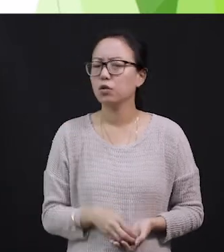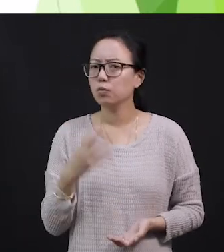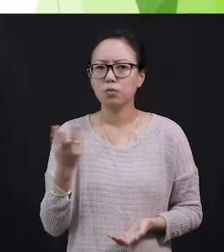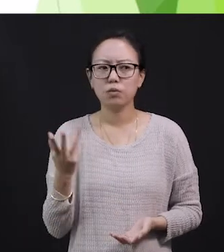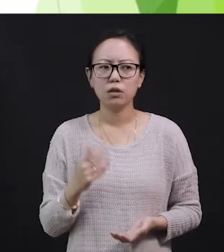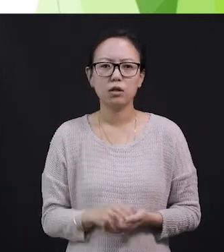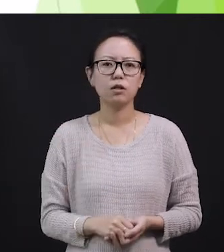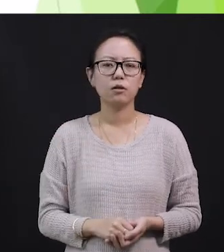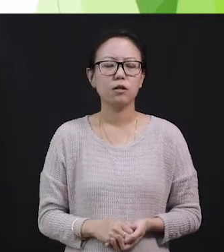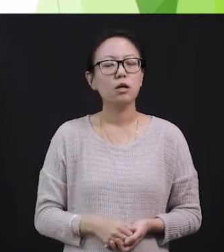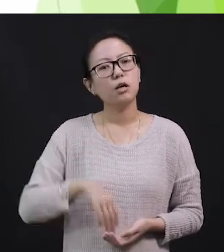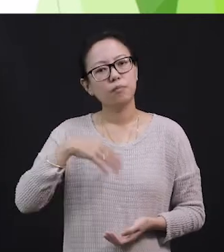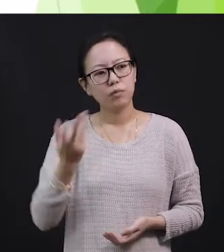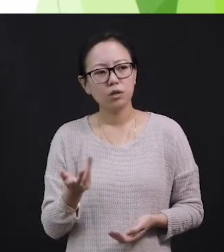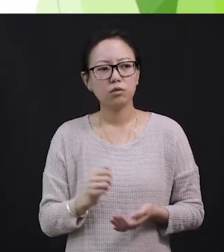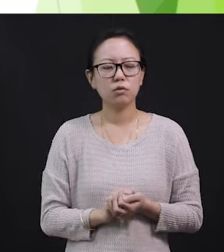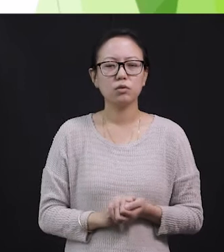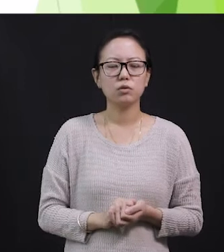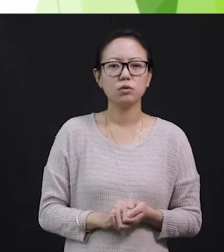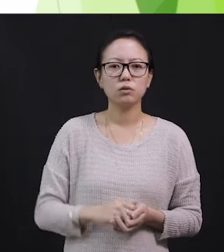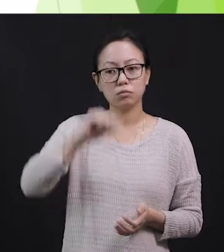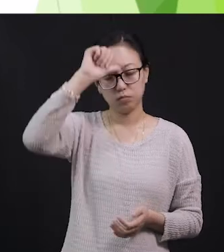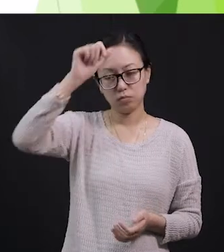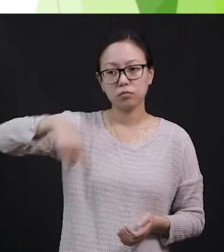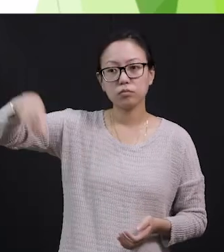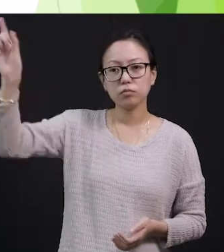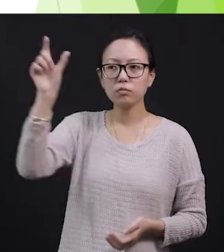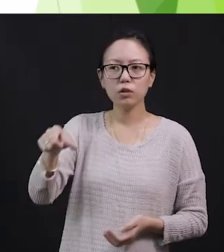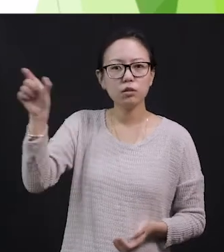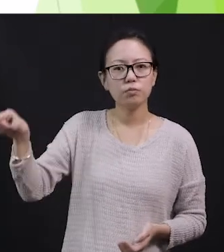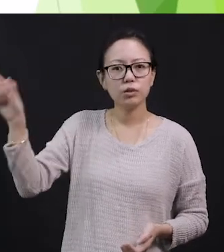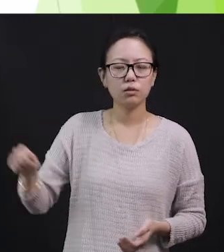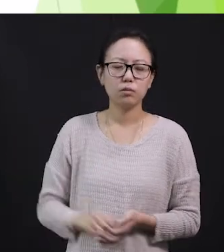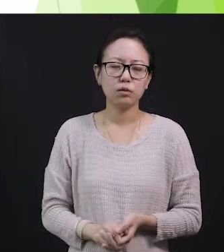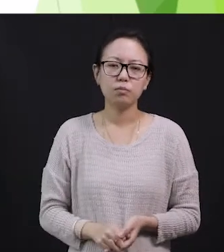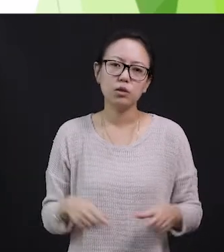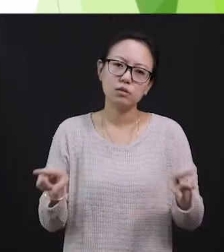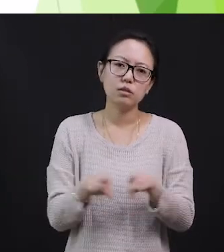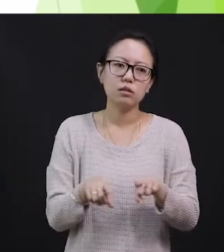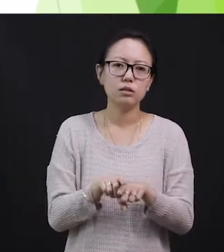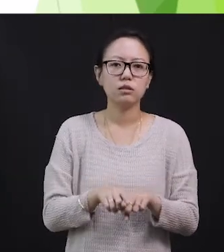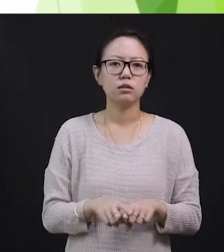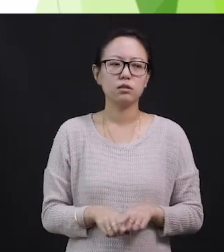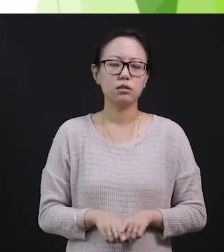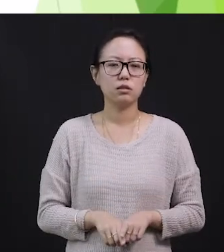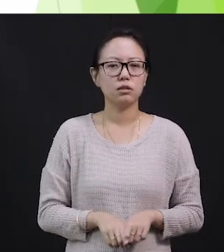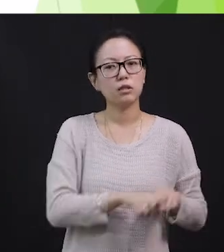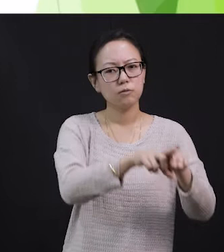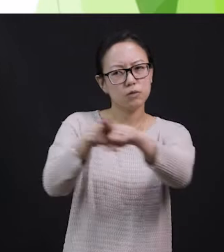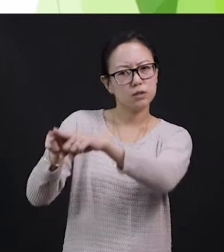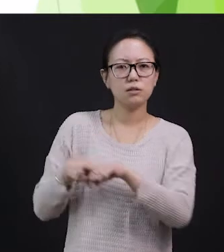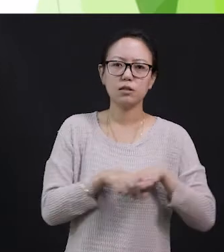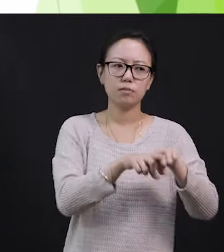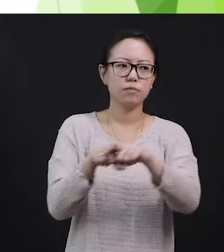would become semi-English by learning their language. Macaulay was the one who introduced education. He's called the founder of British